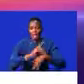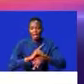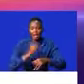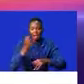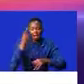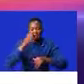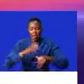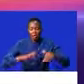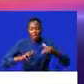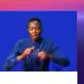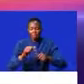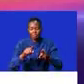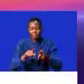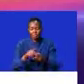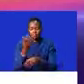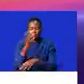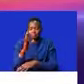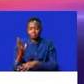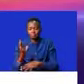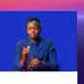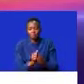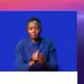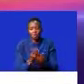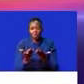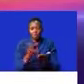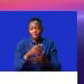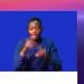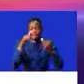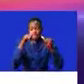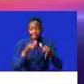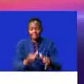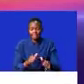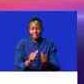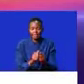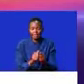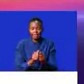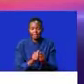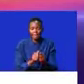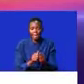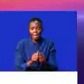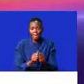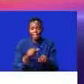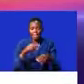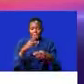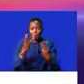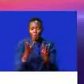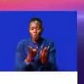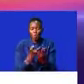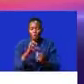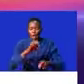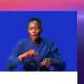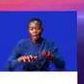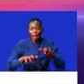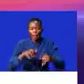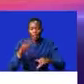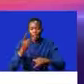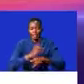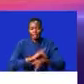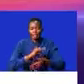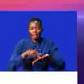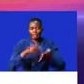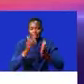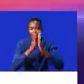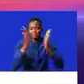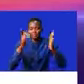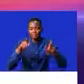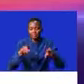koda kuonde ma lee go eko osebedo ka odake mano endo mong'ere kaka Wildlife Day. Nyasi ma kamaendi bende